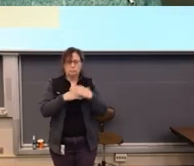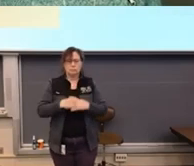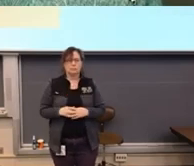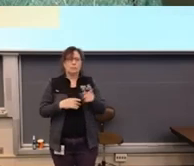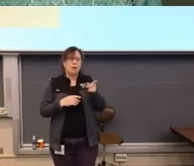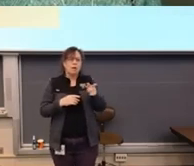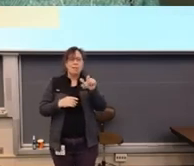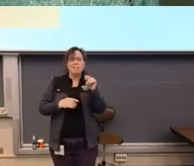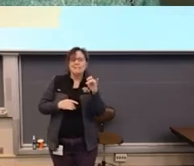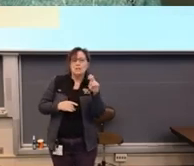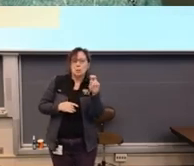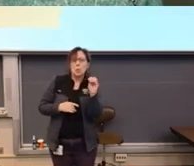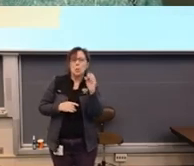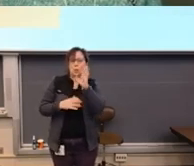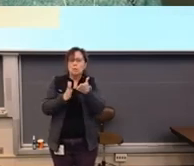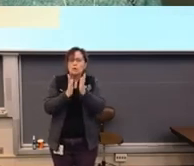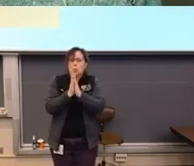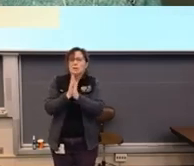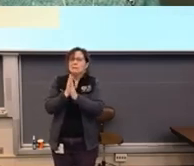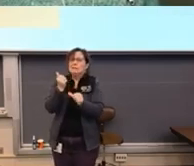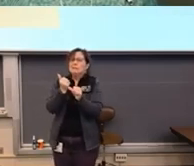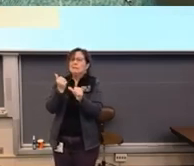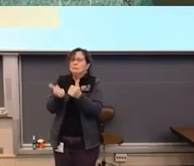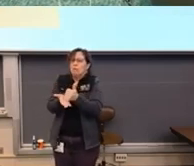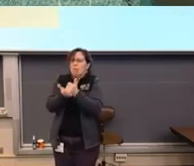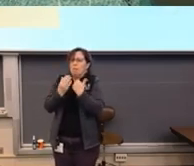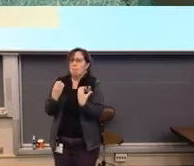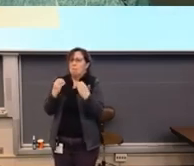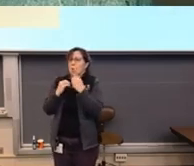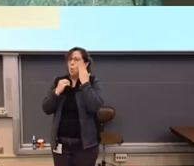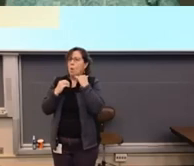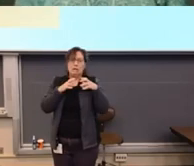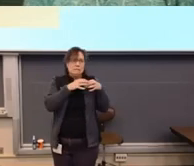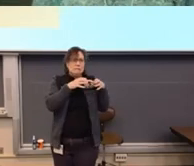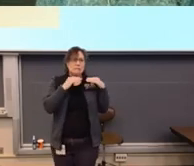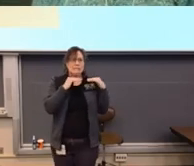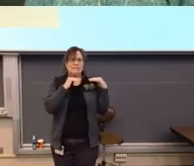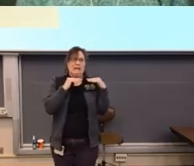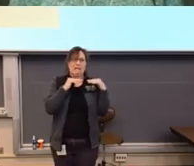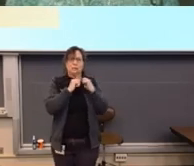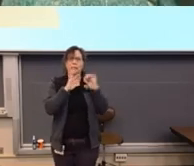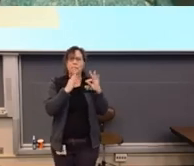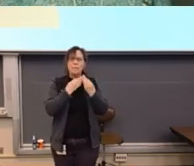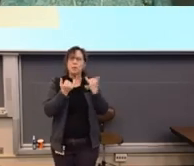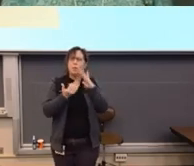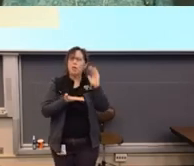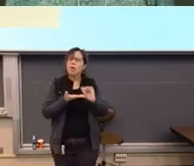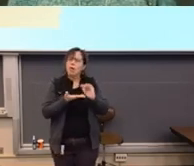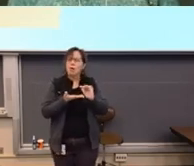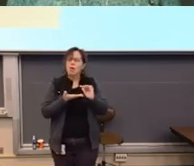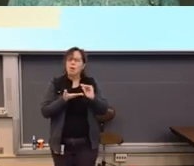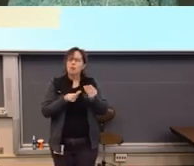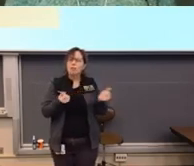assistance to manage family tensions. So the other thing we know from the literature is